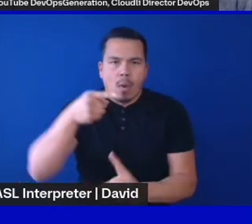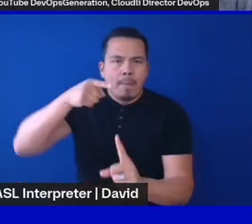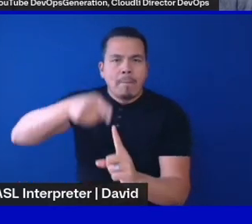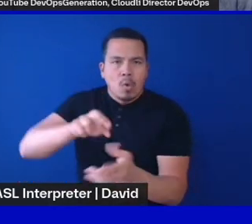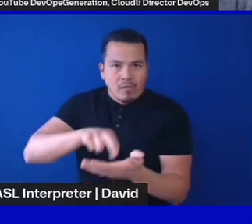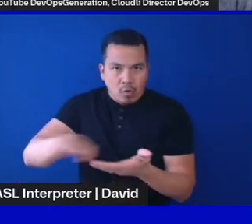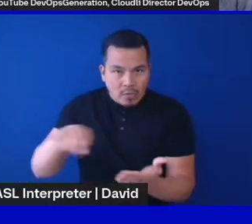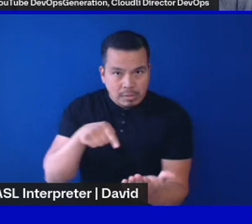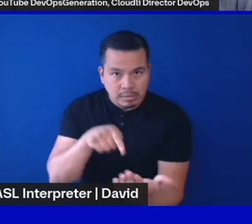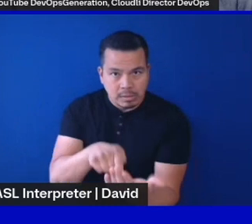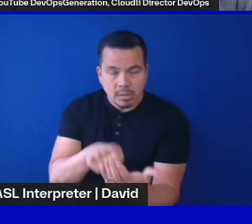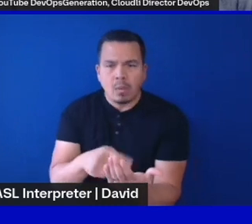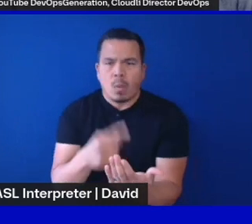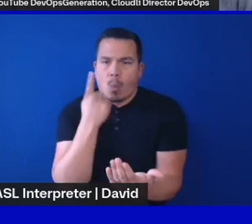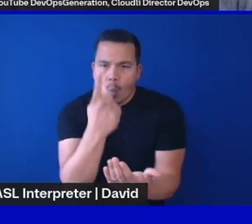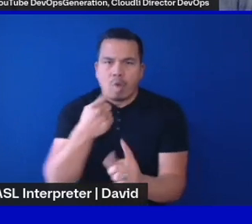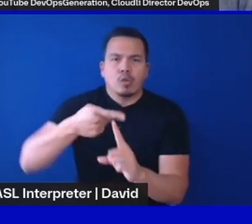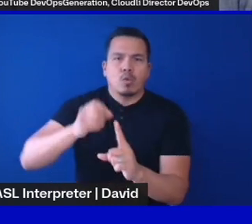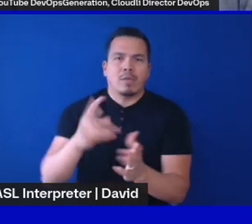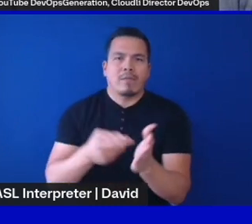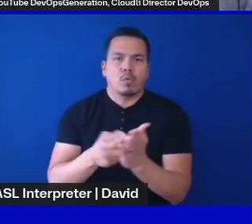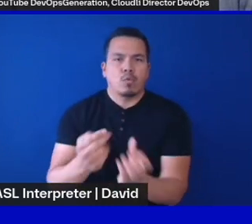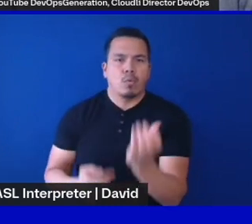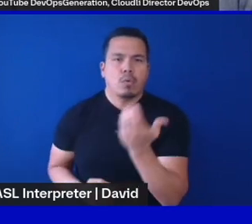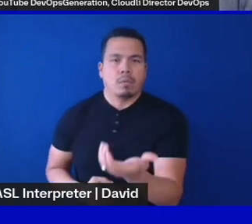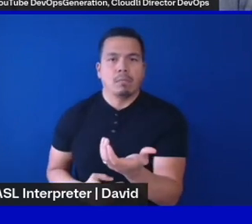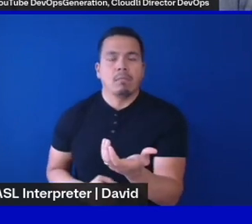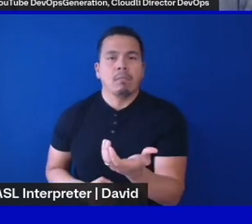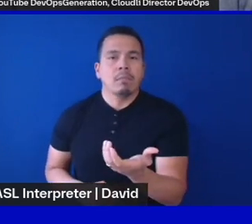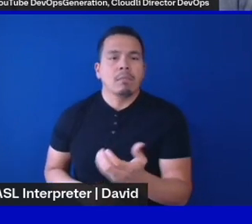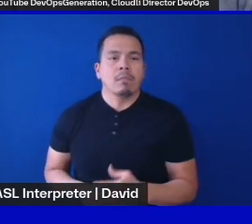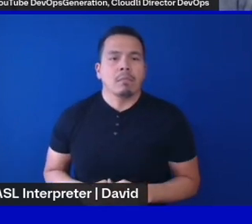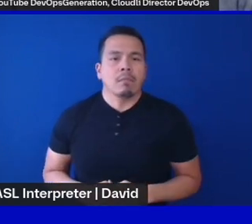single source of truth.